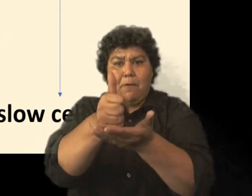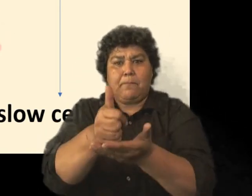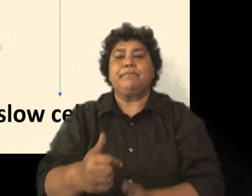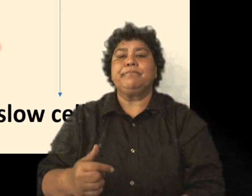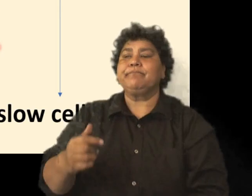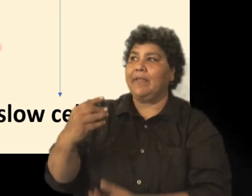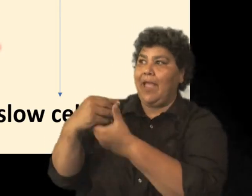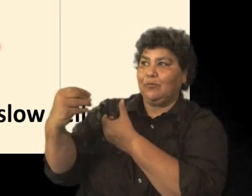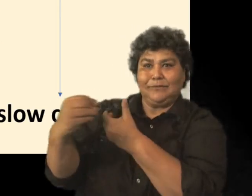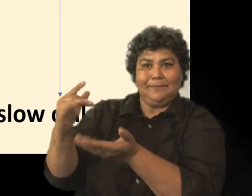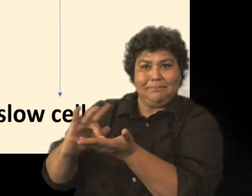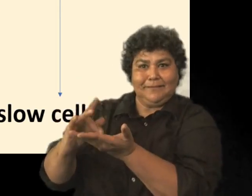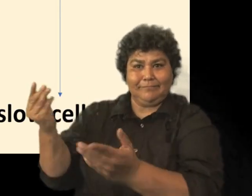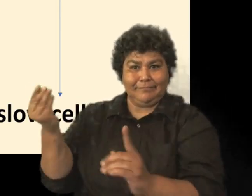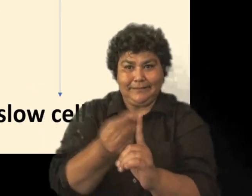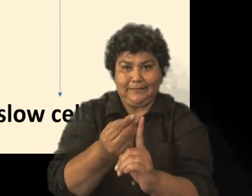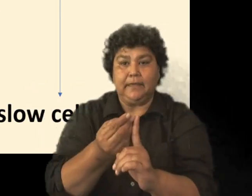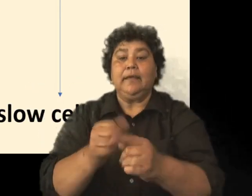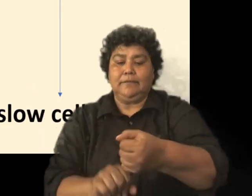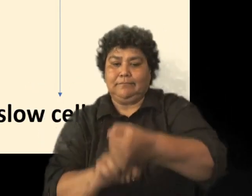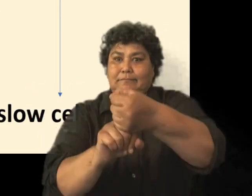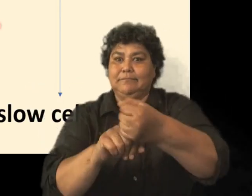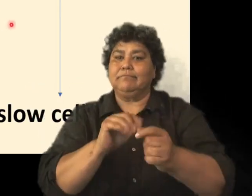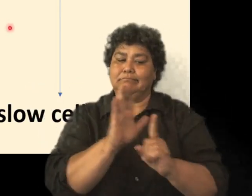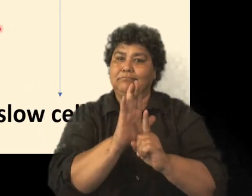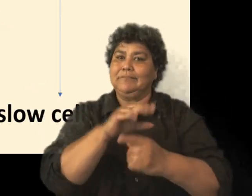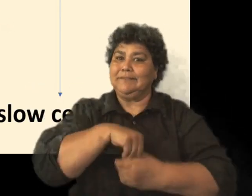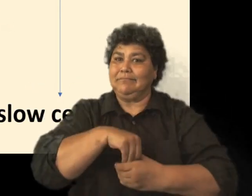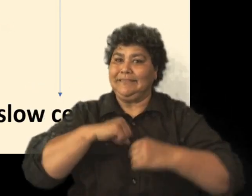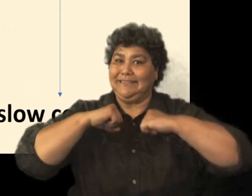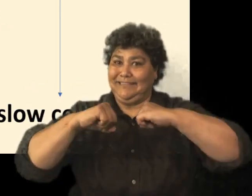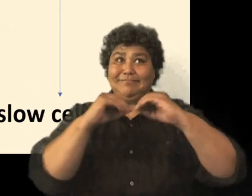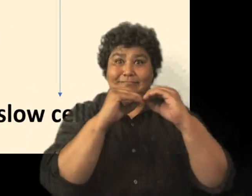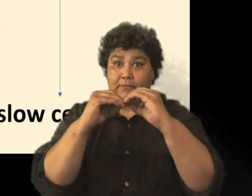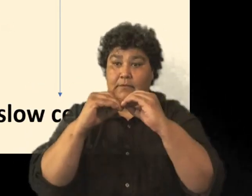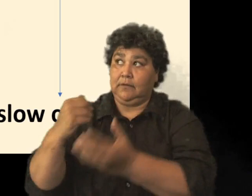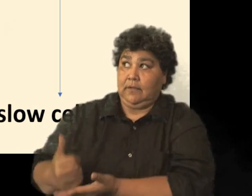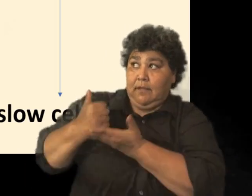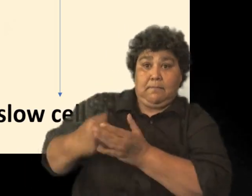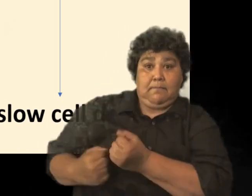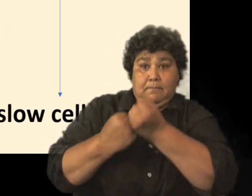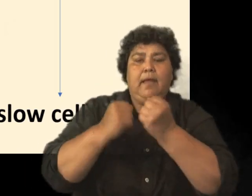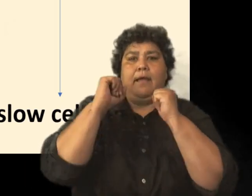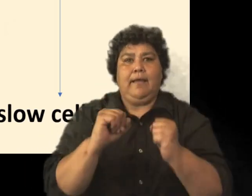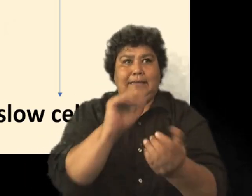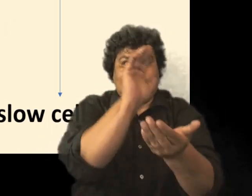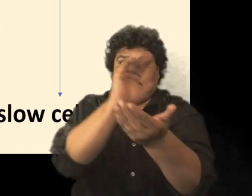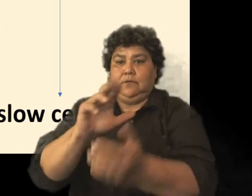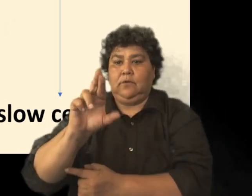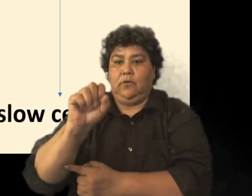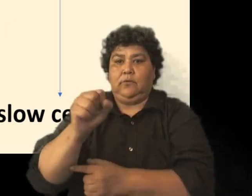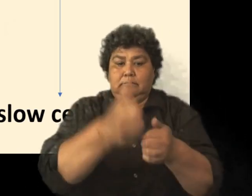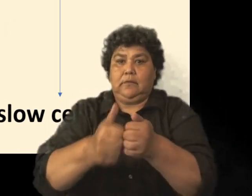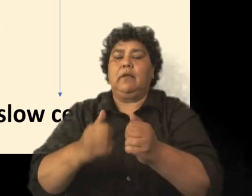antioxidants that are ingested. They can bolster the defense system and reduce the oxidative damage that can